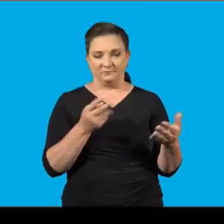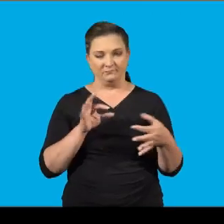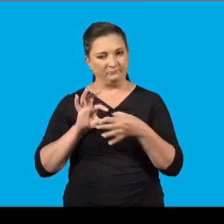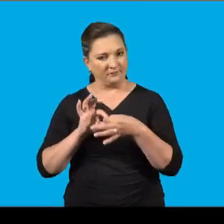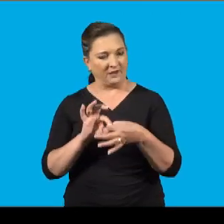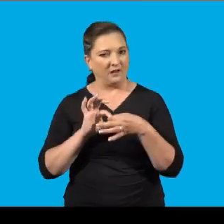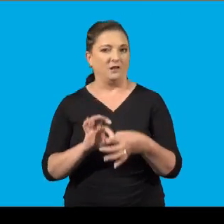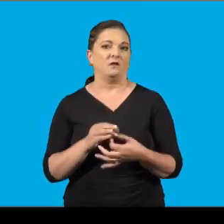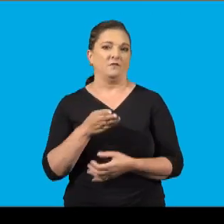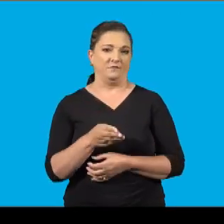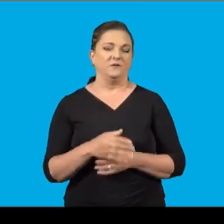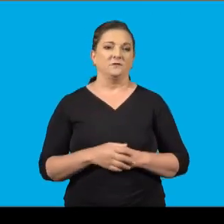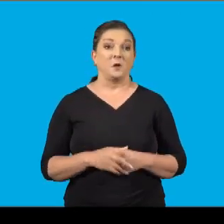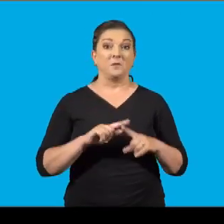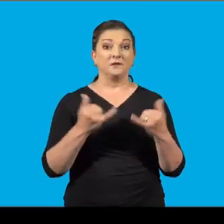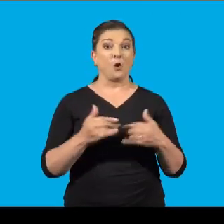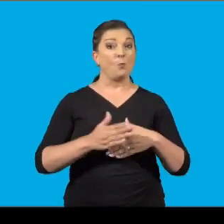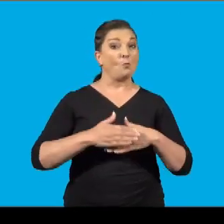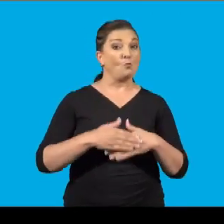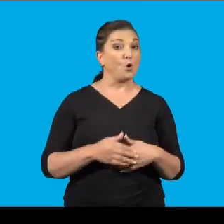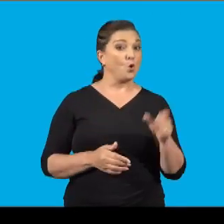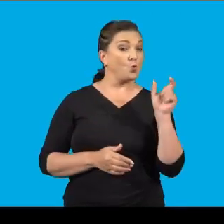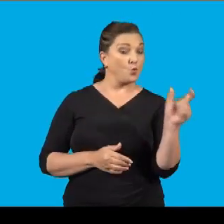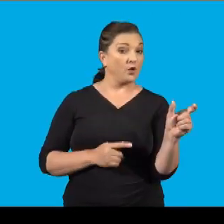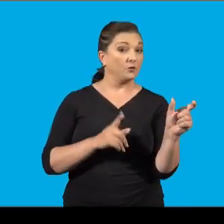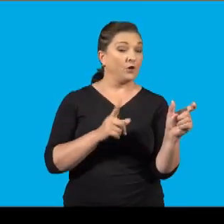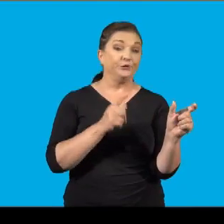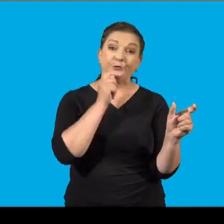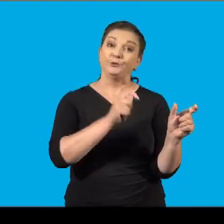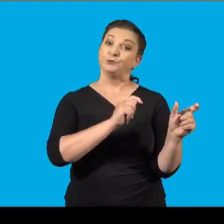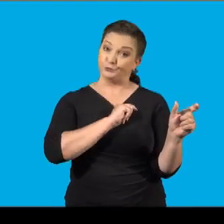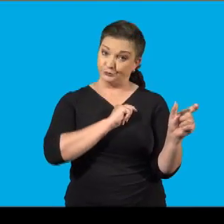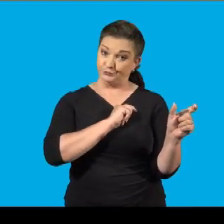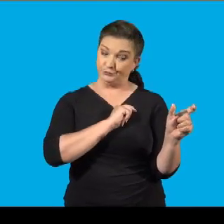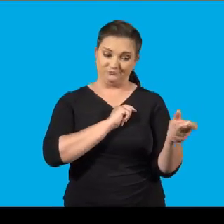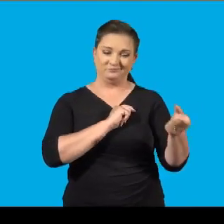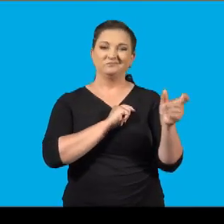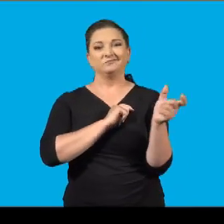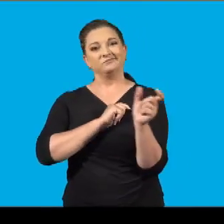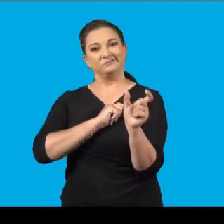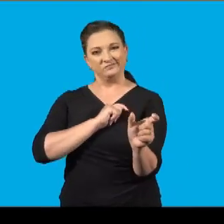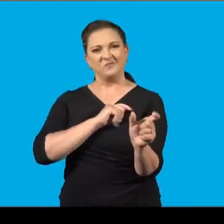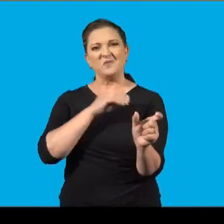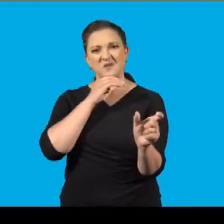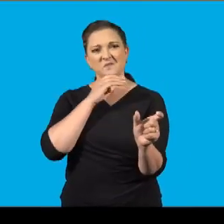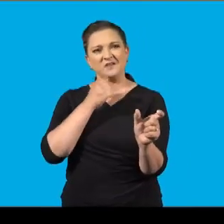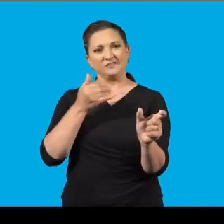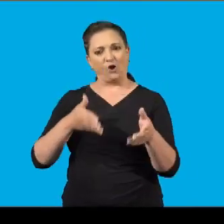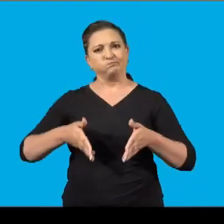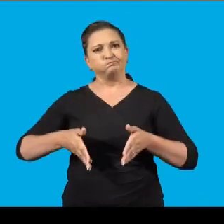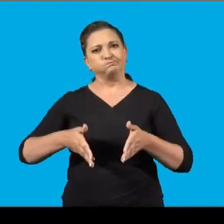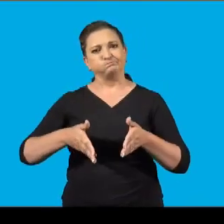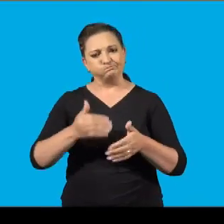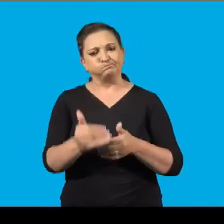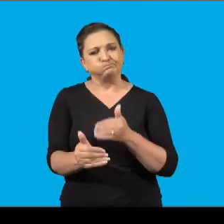that. And then also here, there are words, truth, and then the road to reconciliation. So